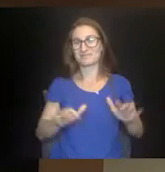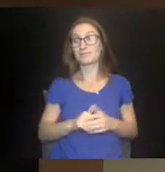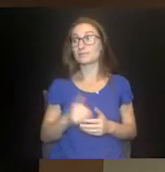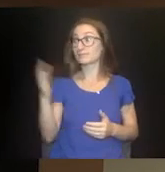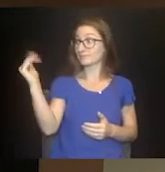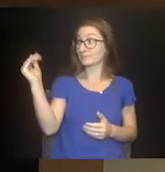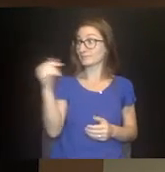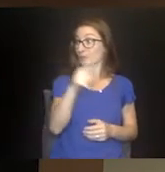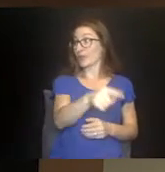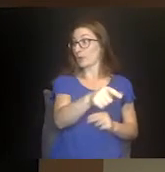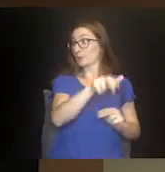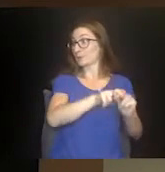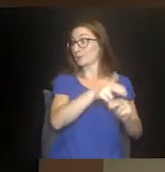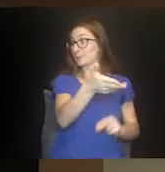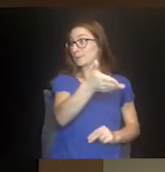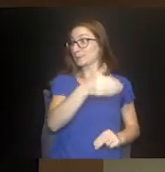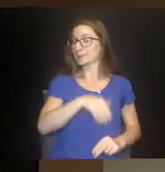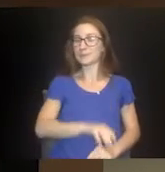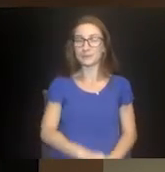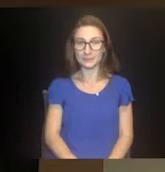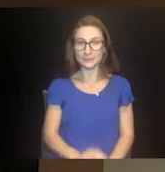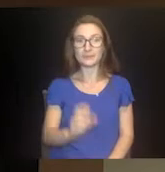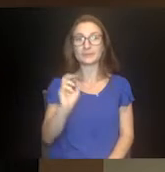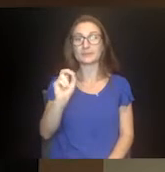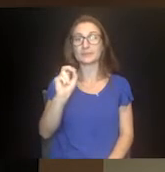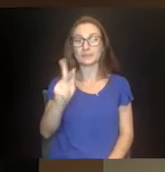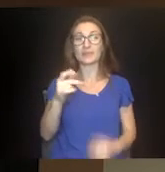Awesome, thank you. Right here, Josh.